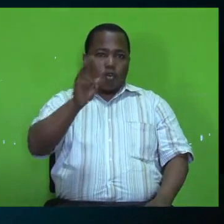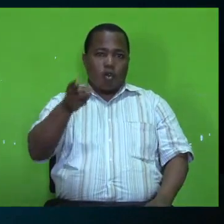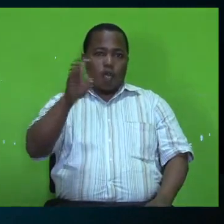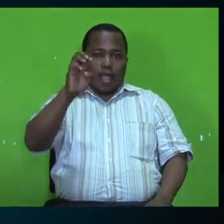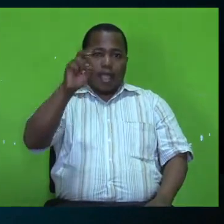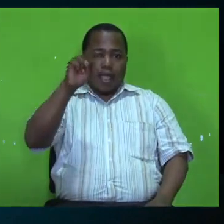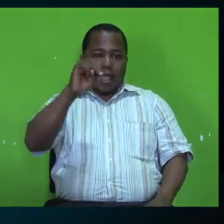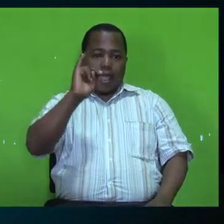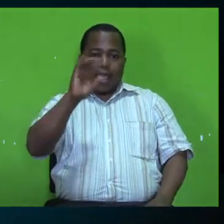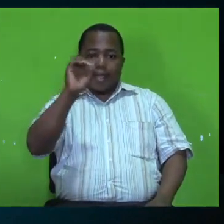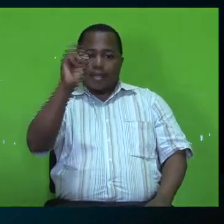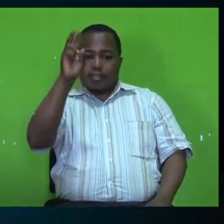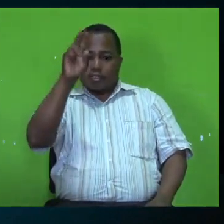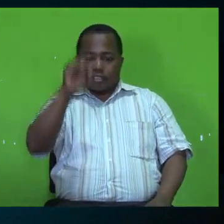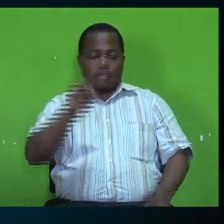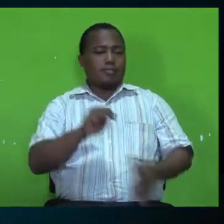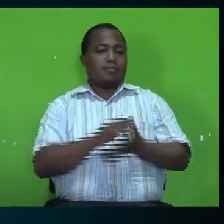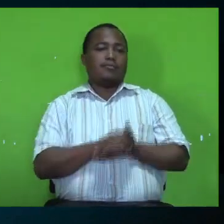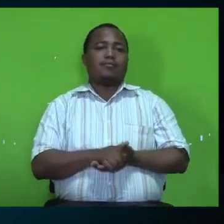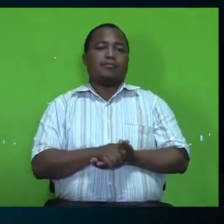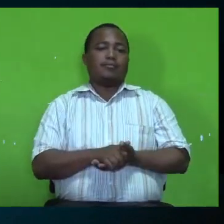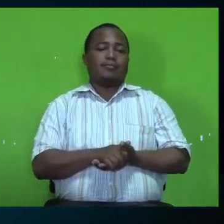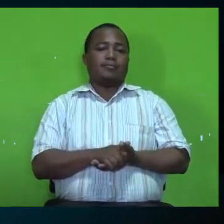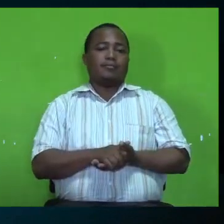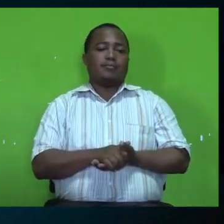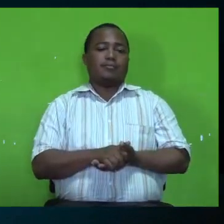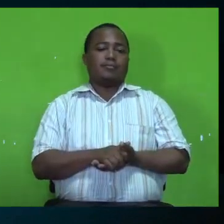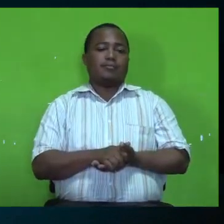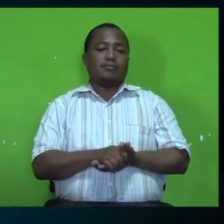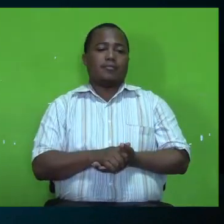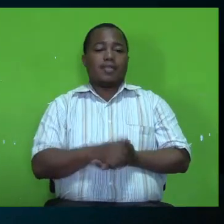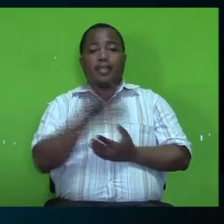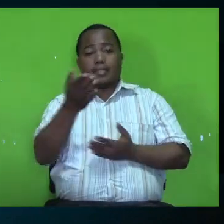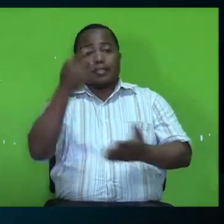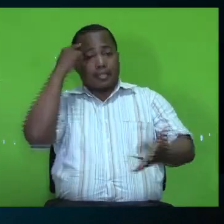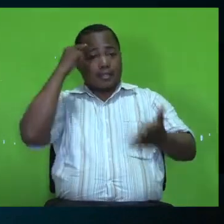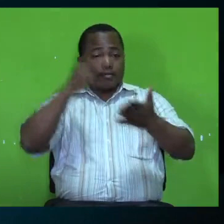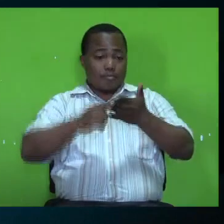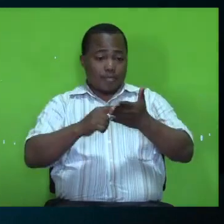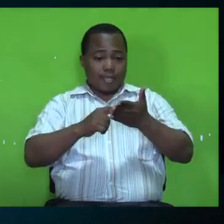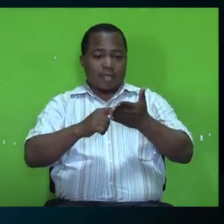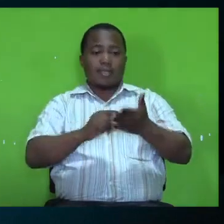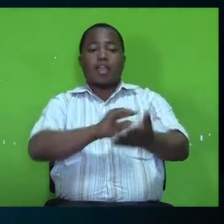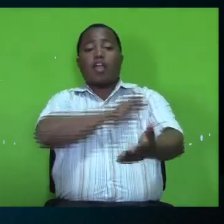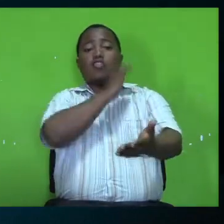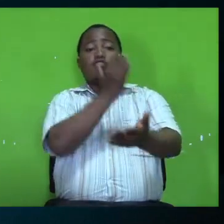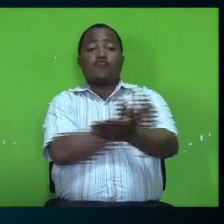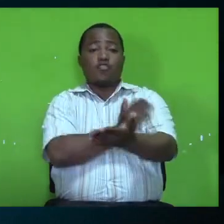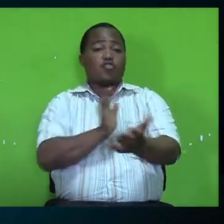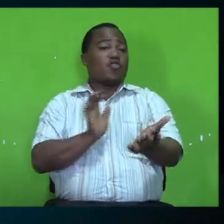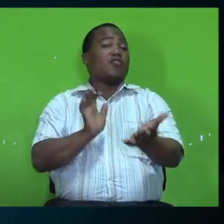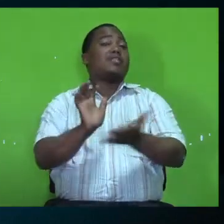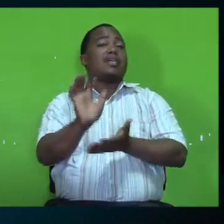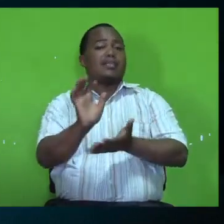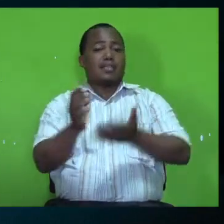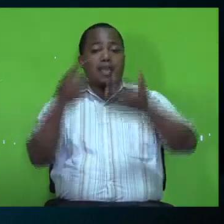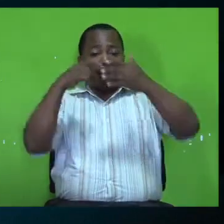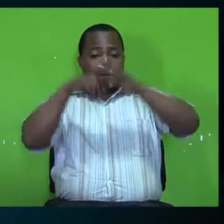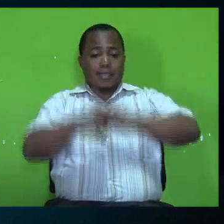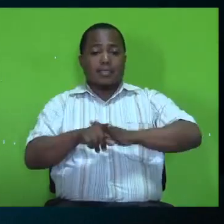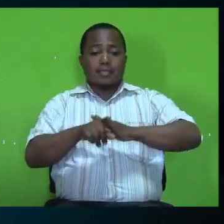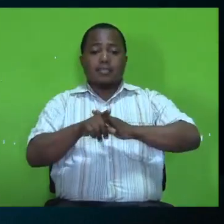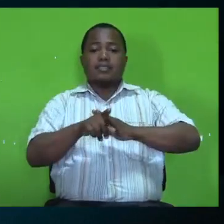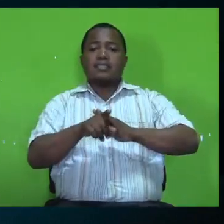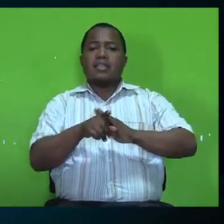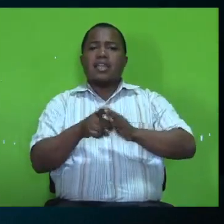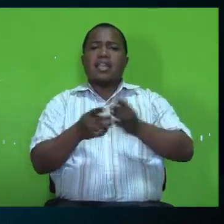Wow, good. You tried the best. Cohesion means a force of attraction between